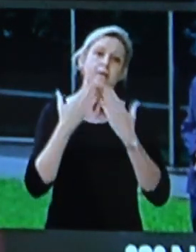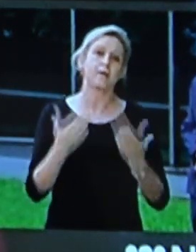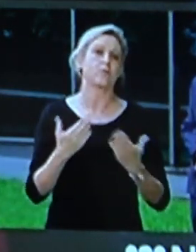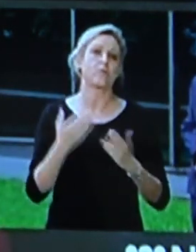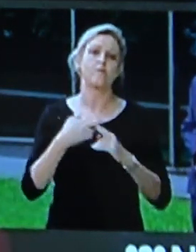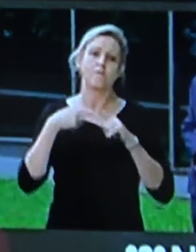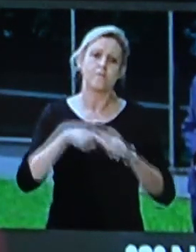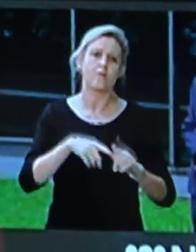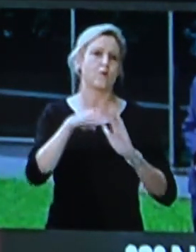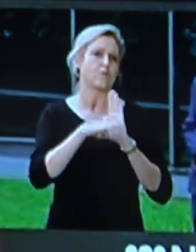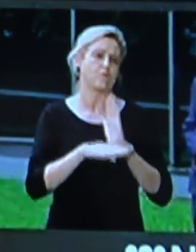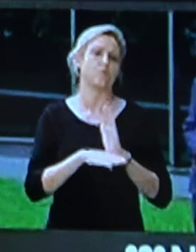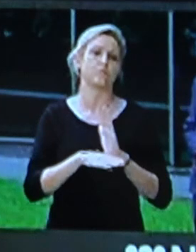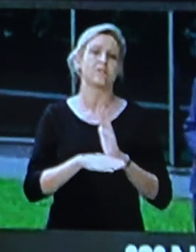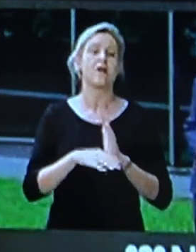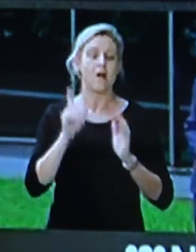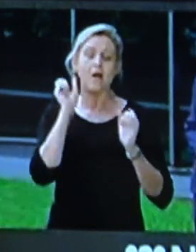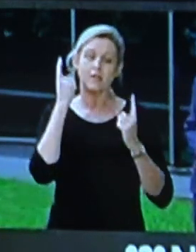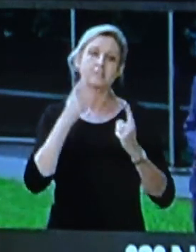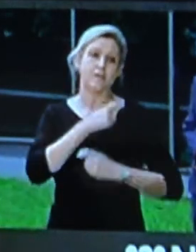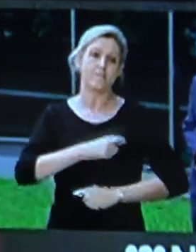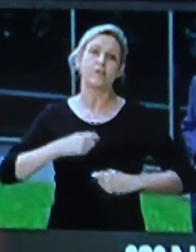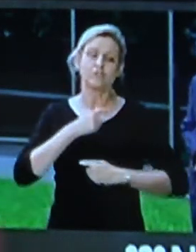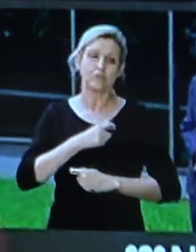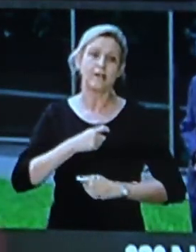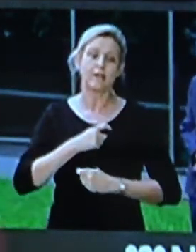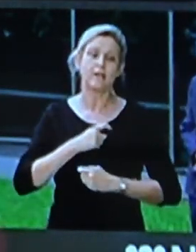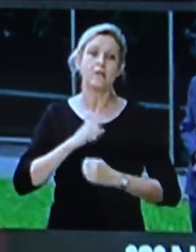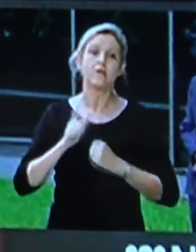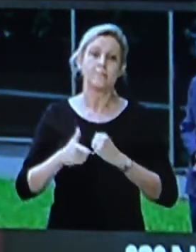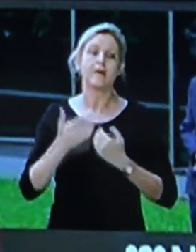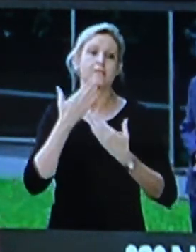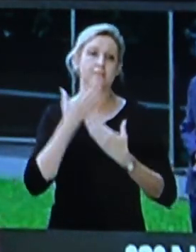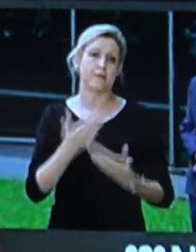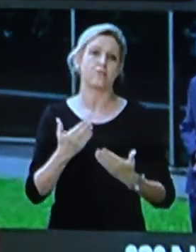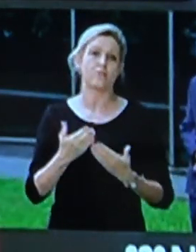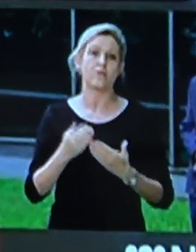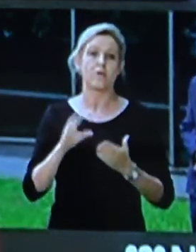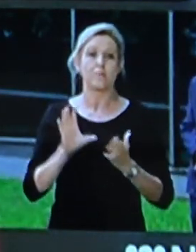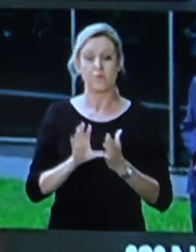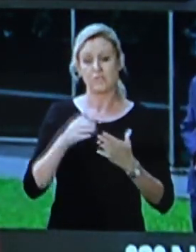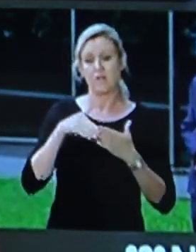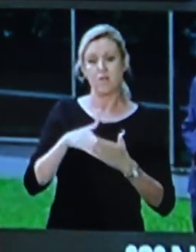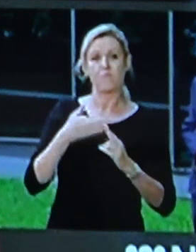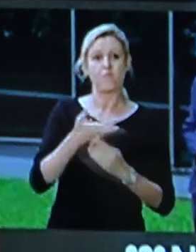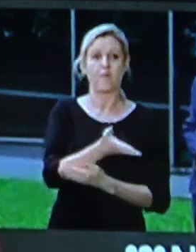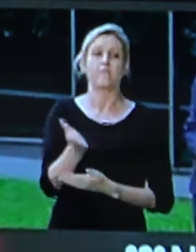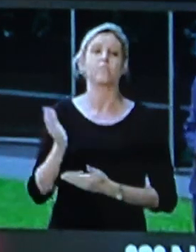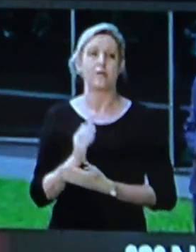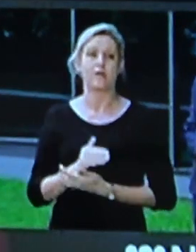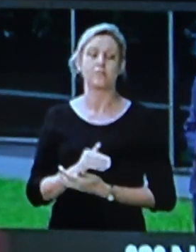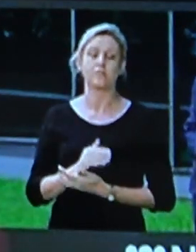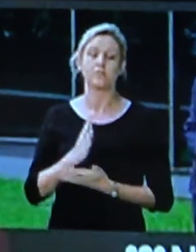thank everybody and appreciate the frustration everyone's going through, but also say to everybody, we're deeply grateful for the